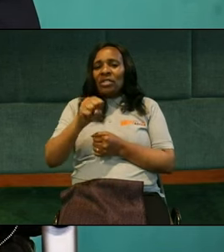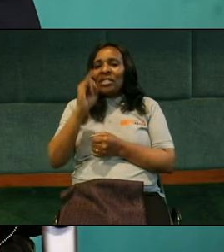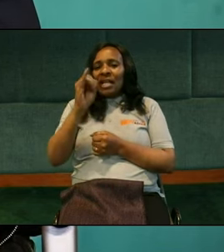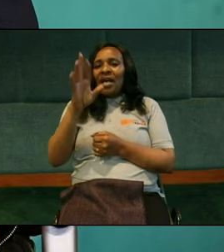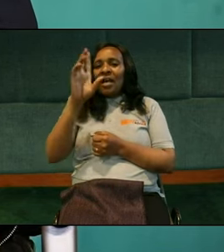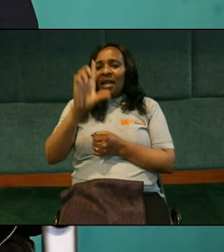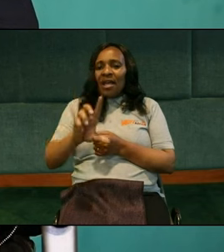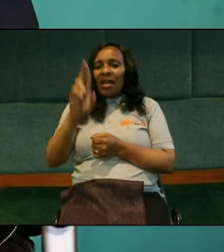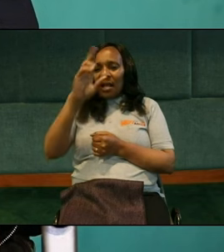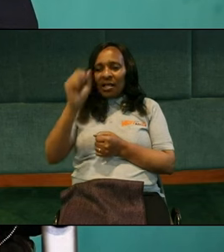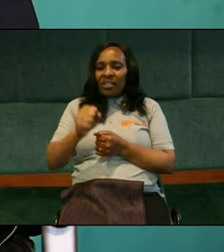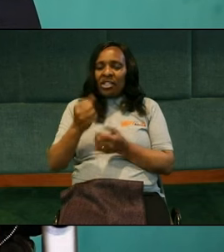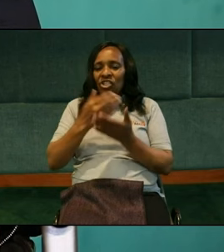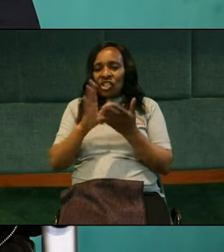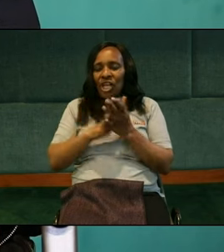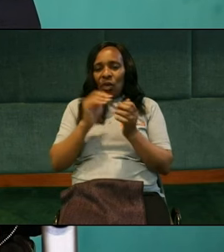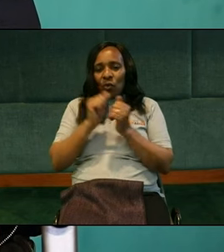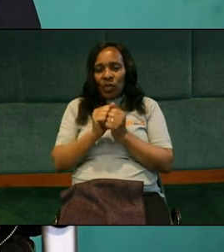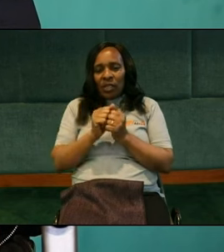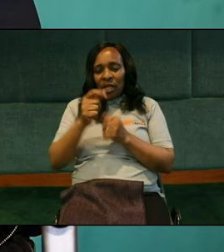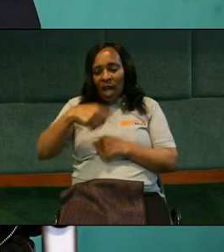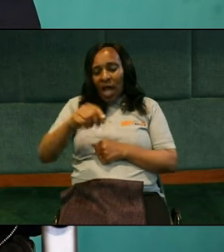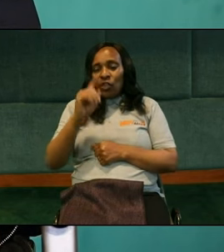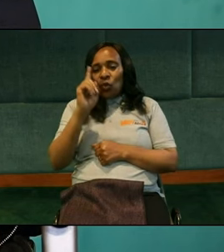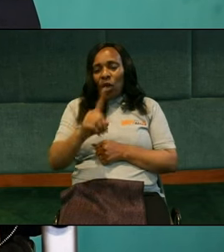you share with us one of the amazing